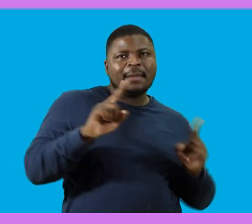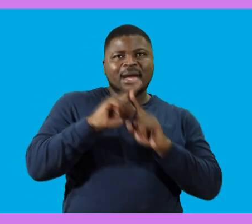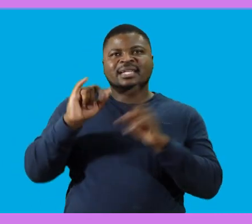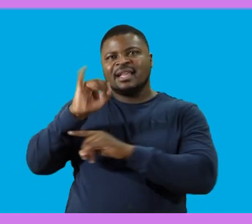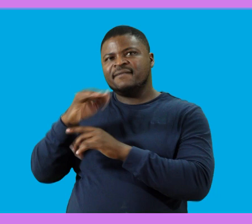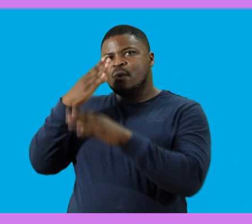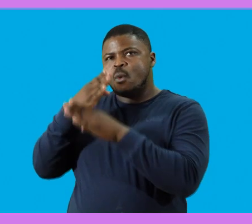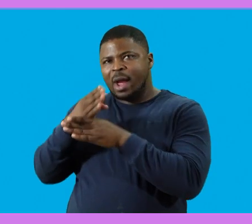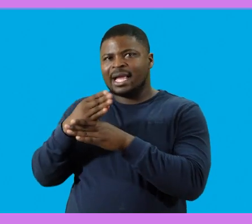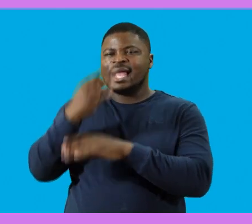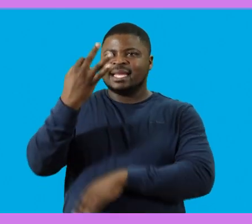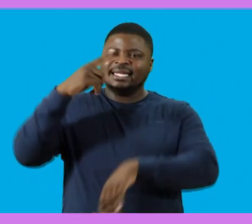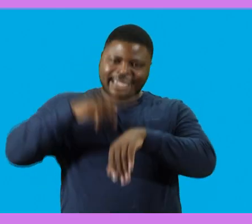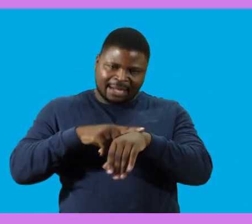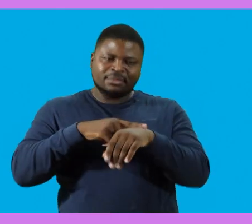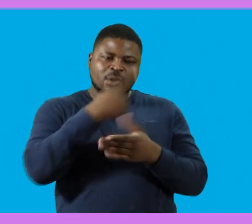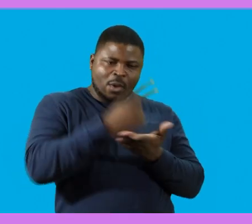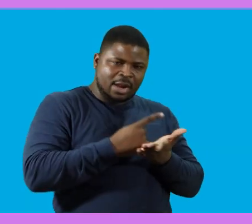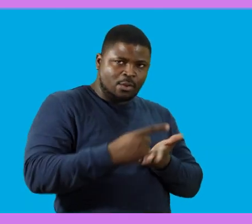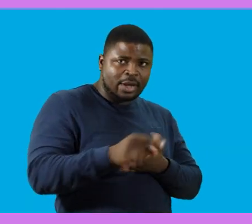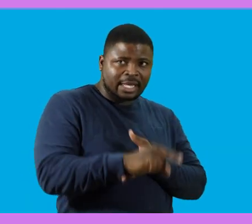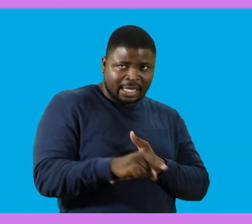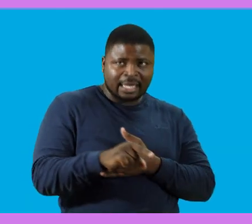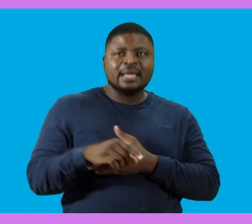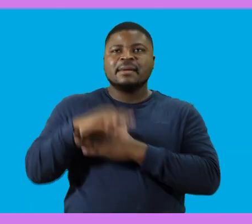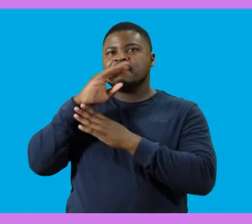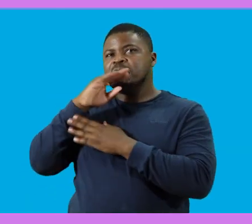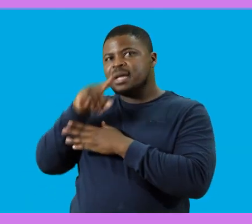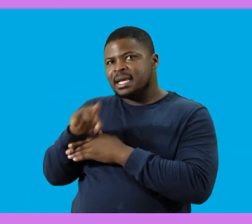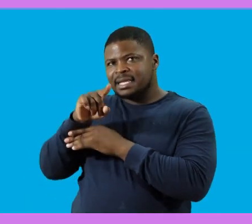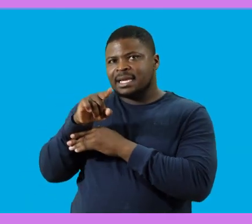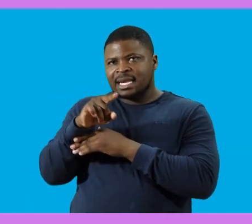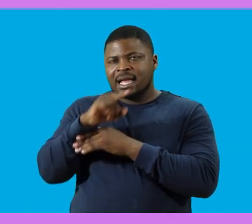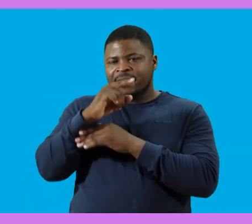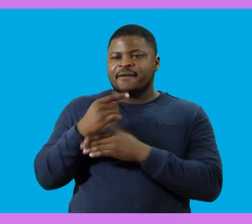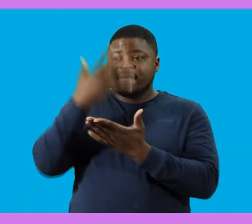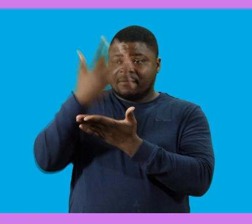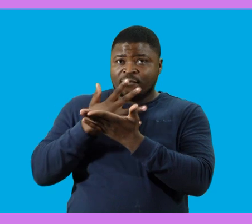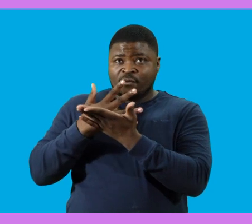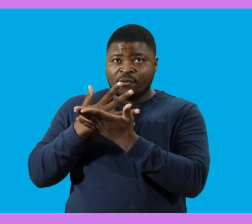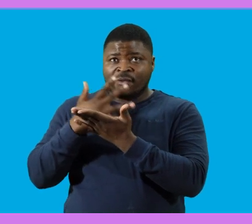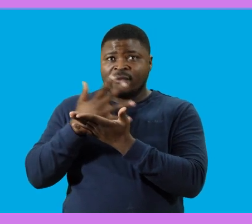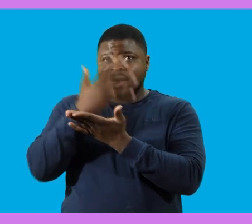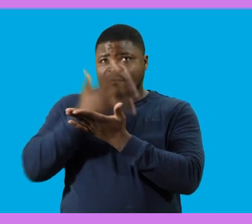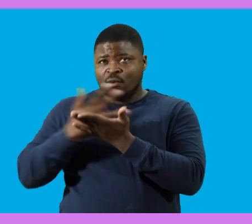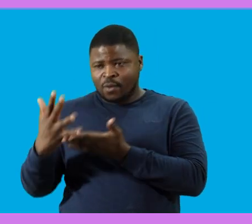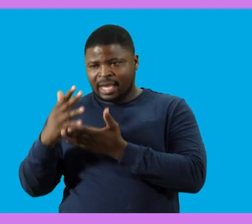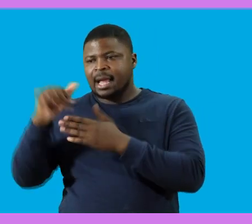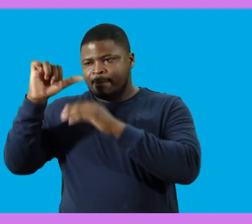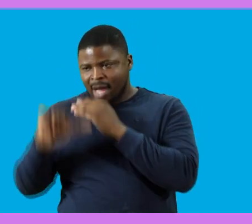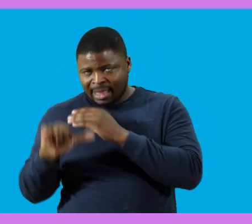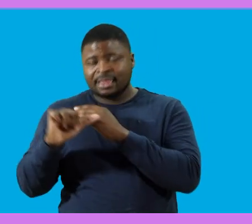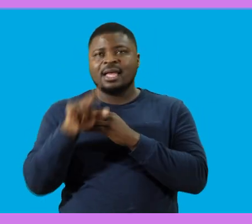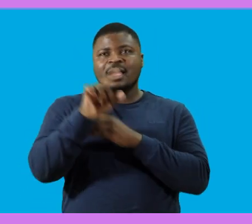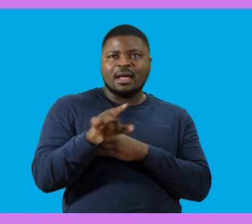how much money will he spend on lunch in a 5 week month. So